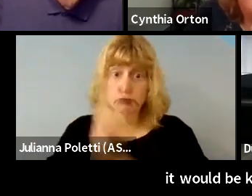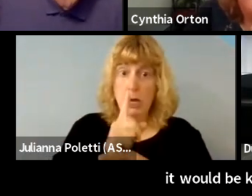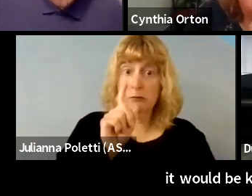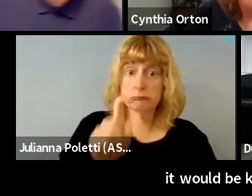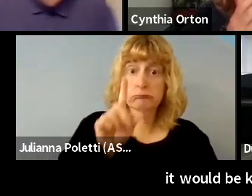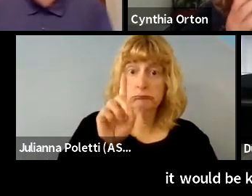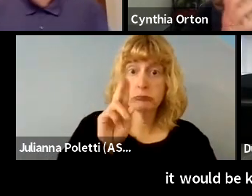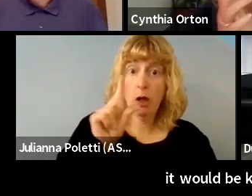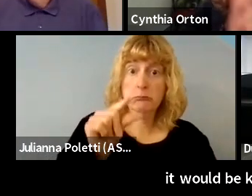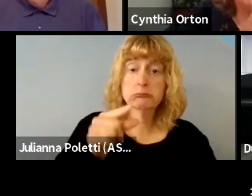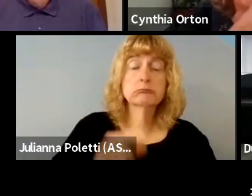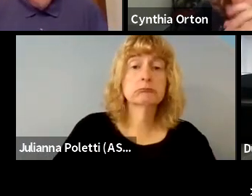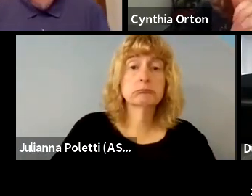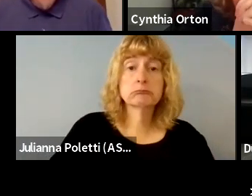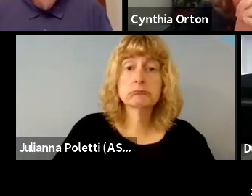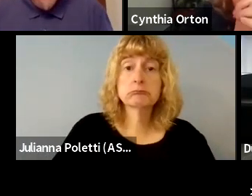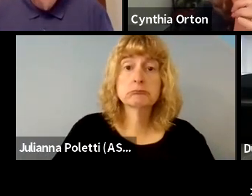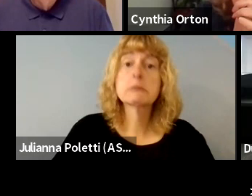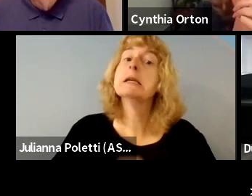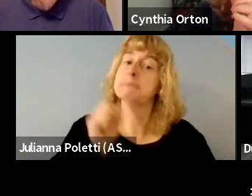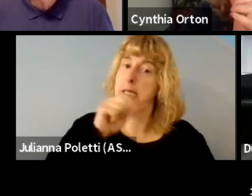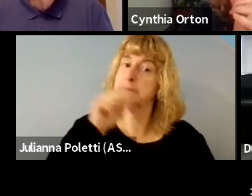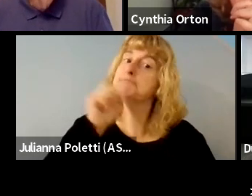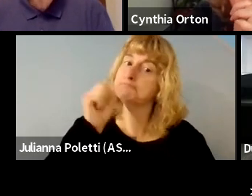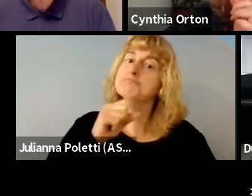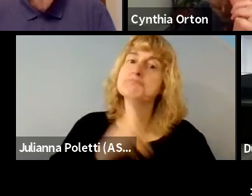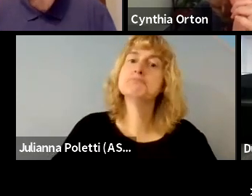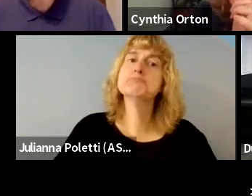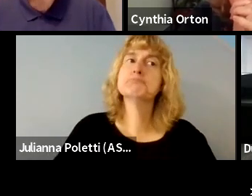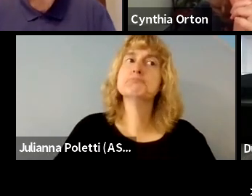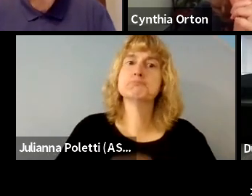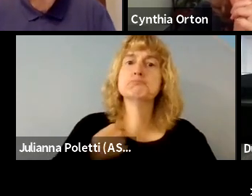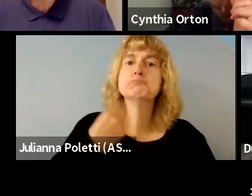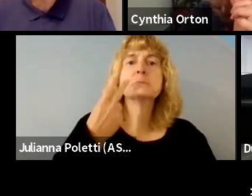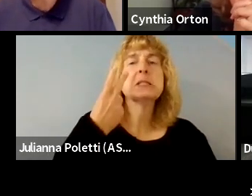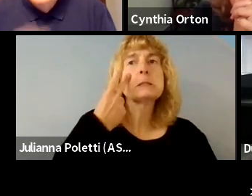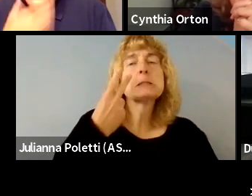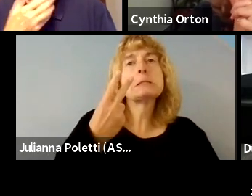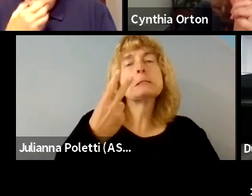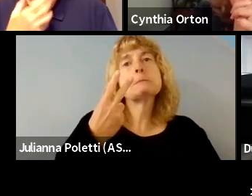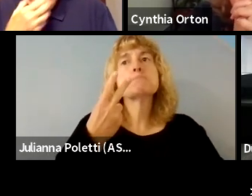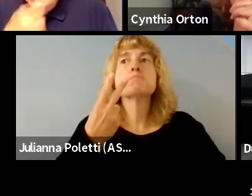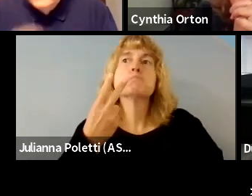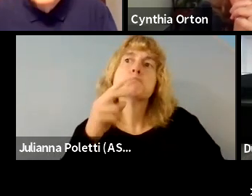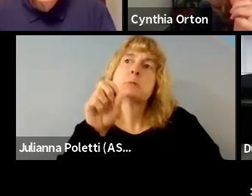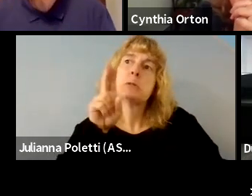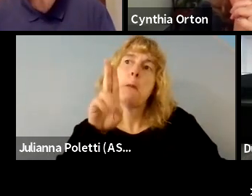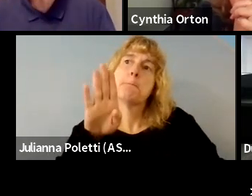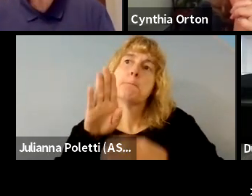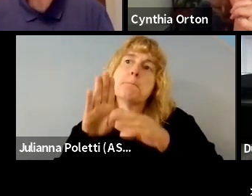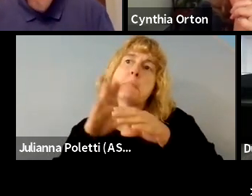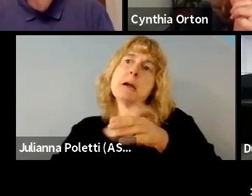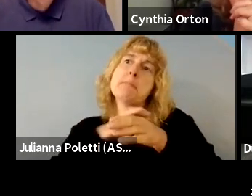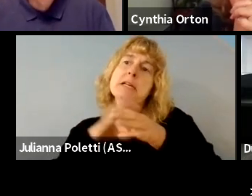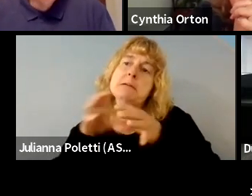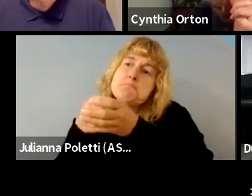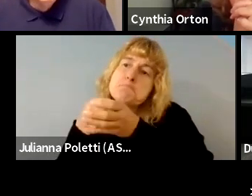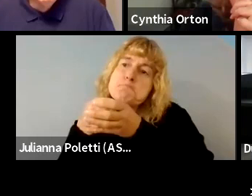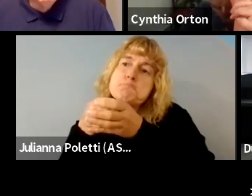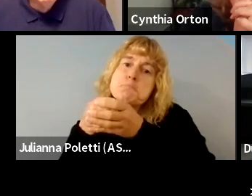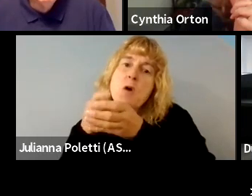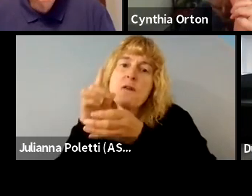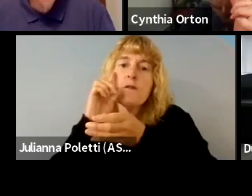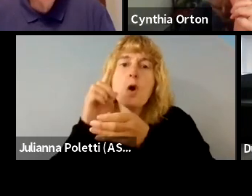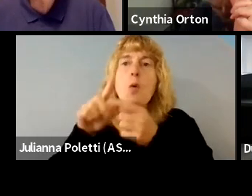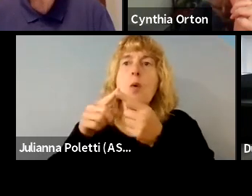would see, for example, we're going to end up with a subcommittee for when we're hiring the